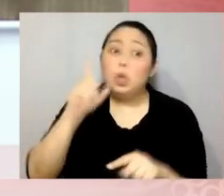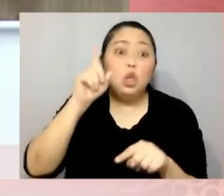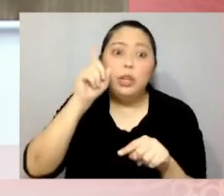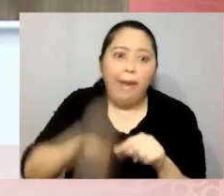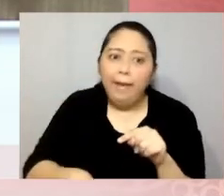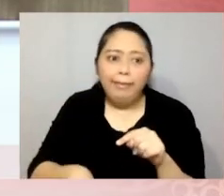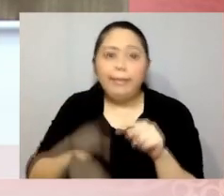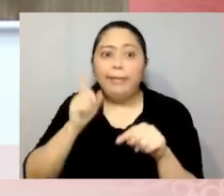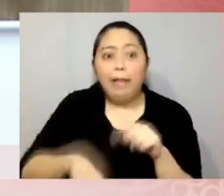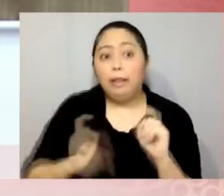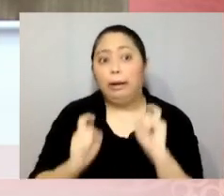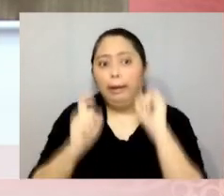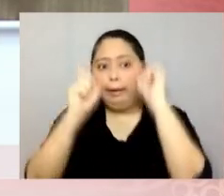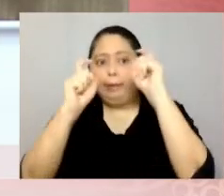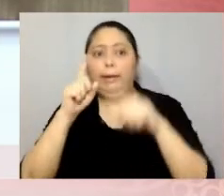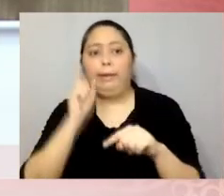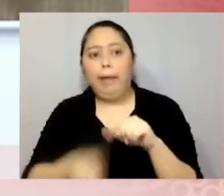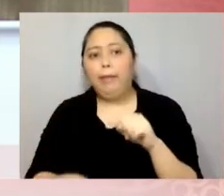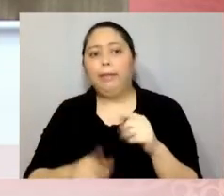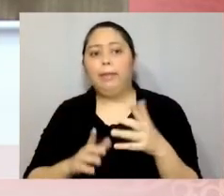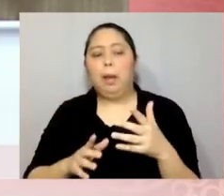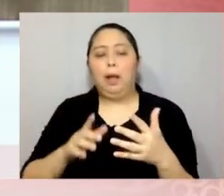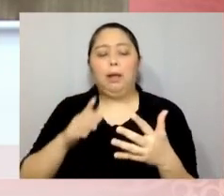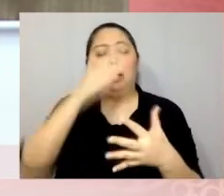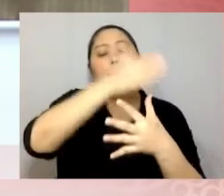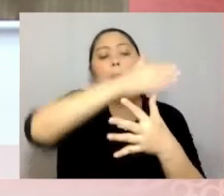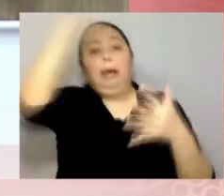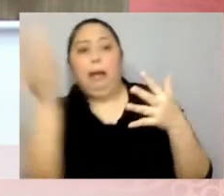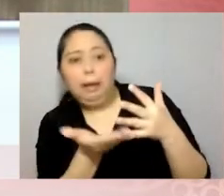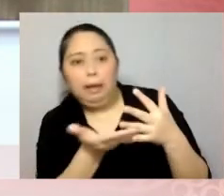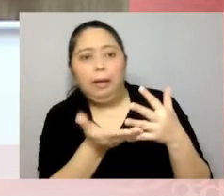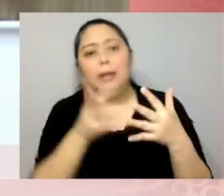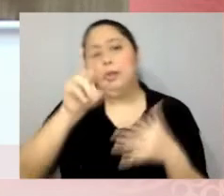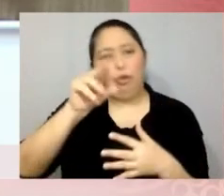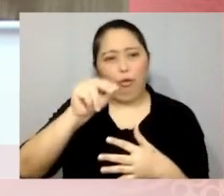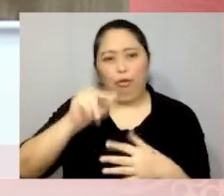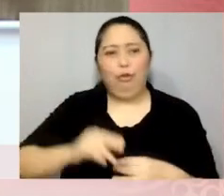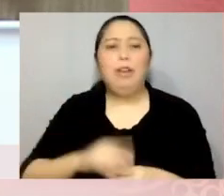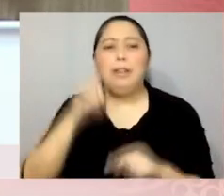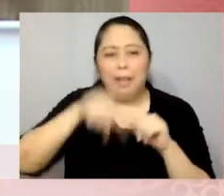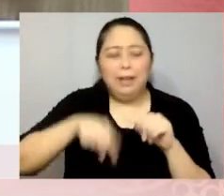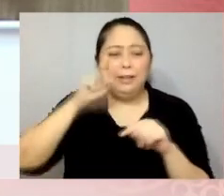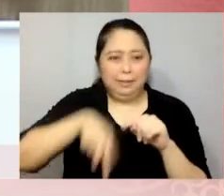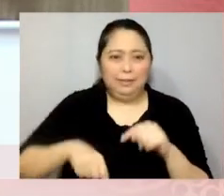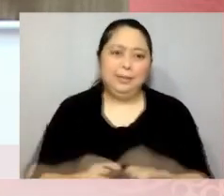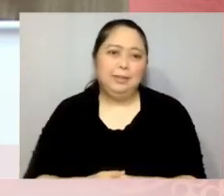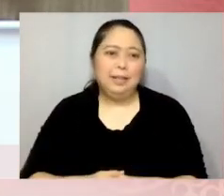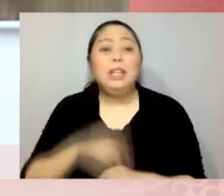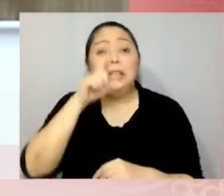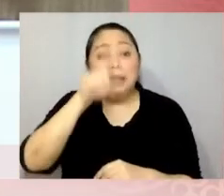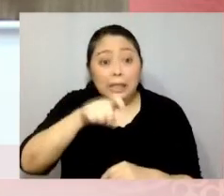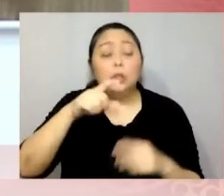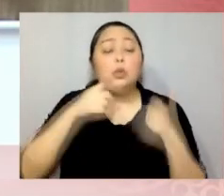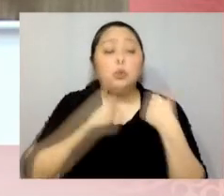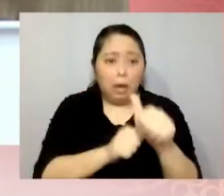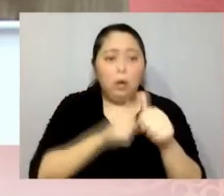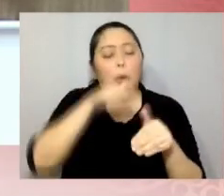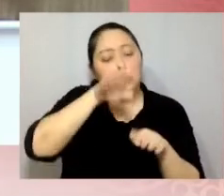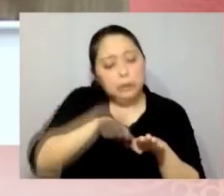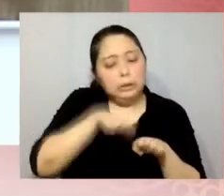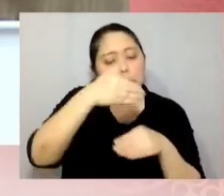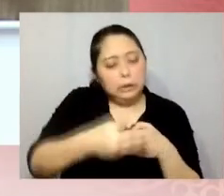We need to follow the sequence. The sequencing has to be followed. Cutting of corners